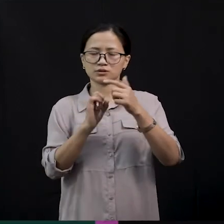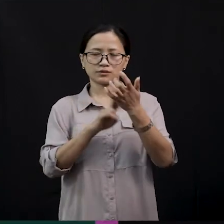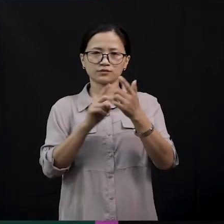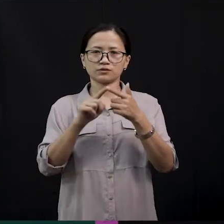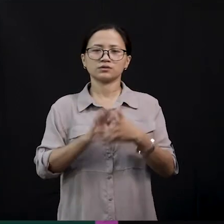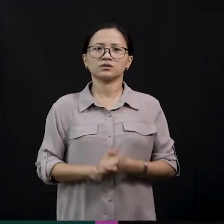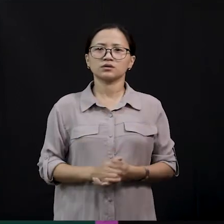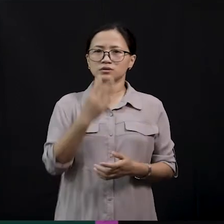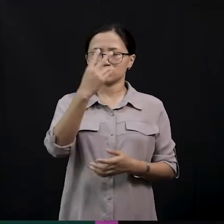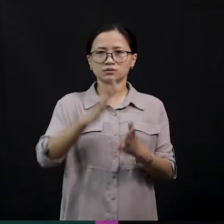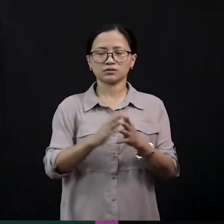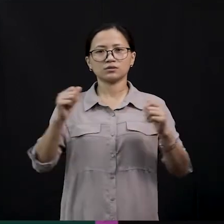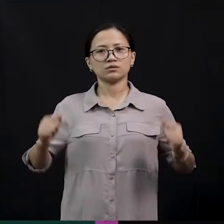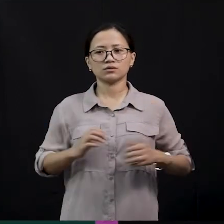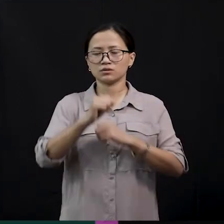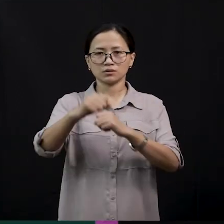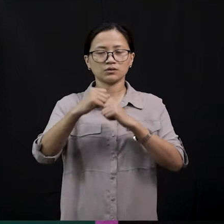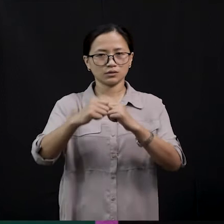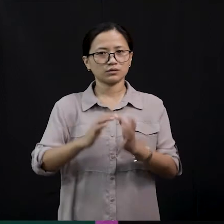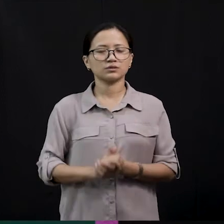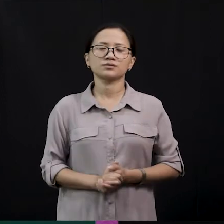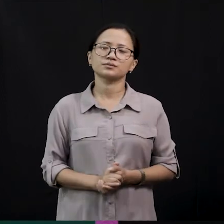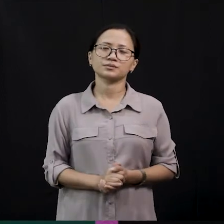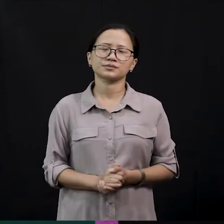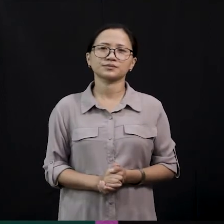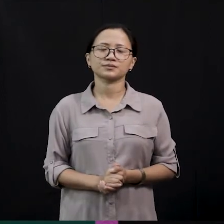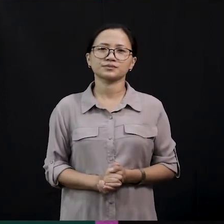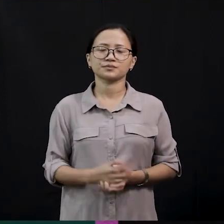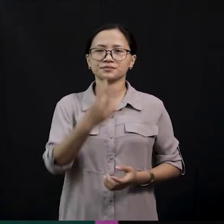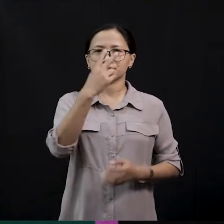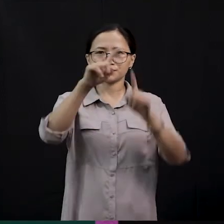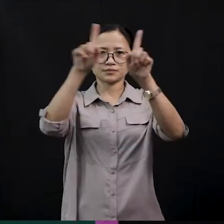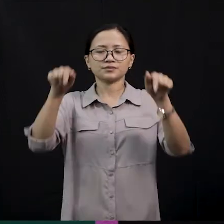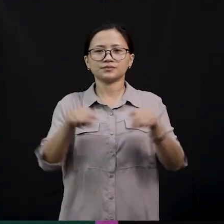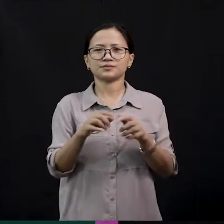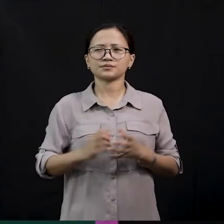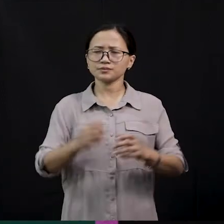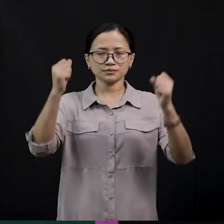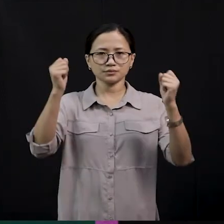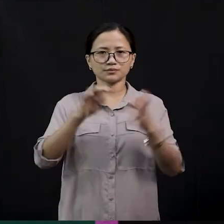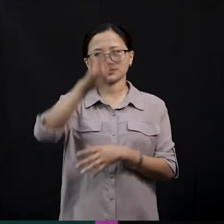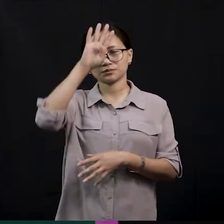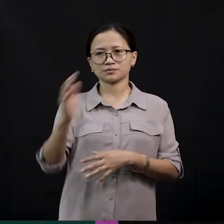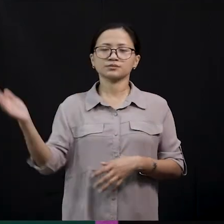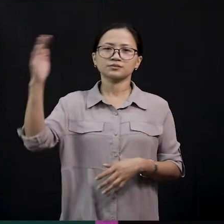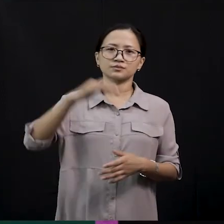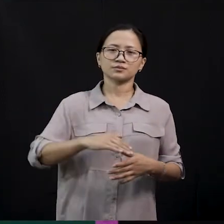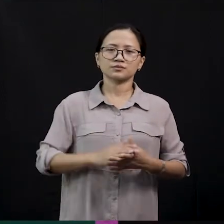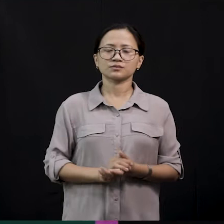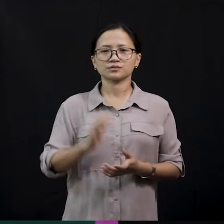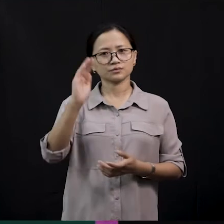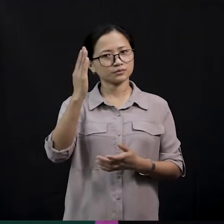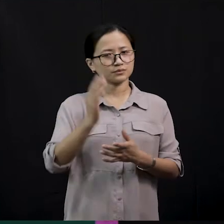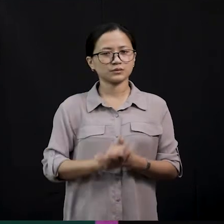his chariot. A chariot is a horse-drawn carriage. So we get the picture of a powerful king who came with a